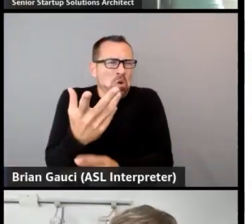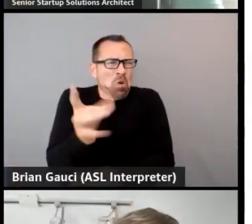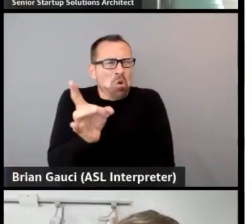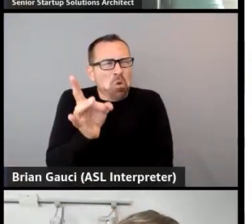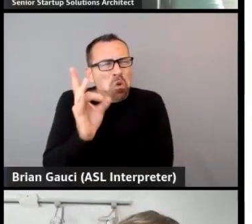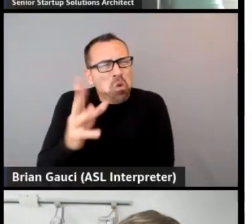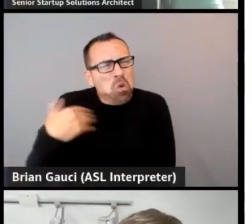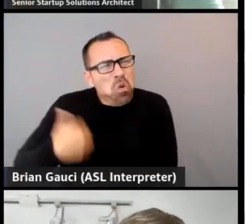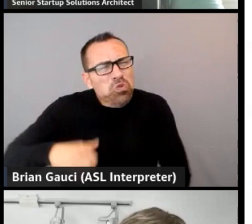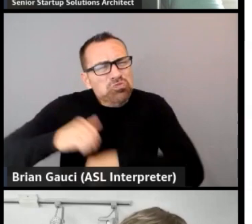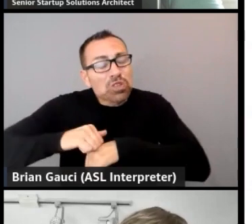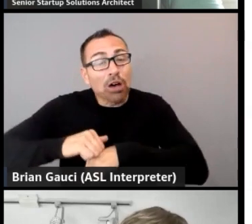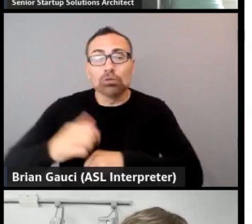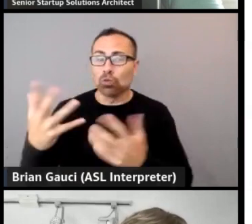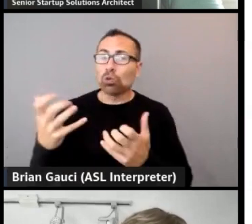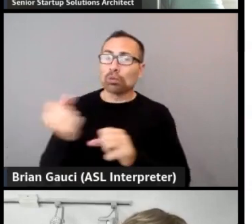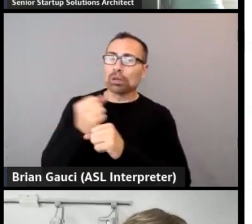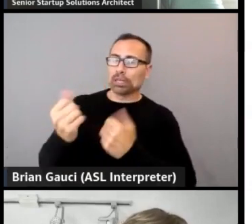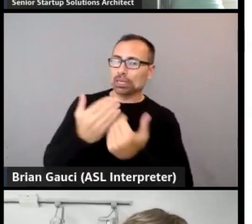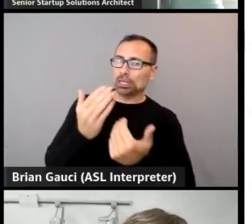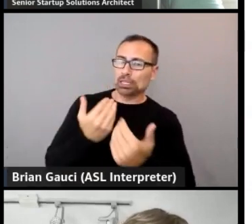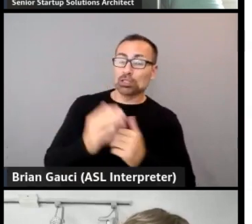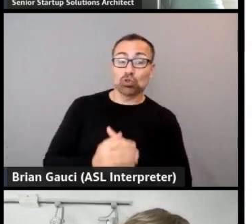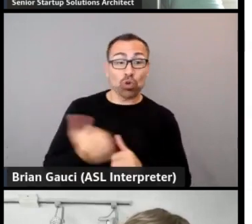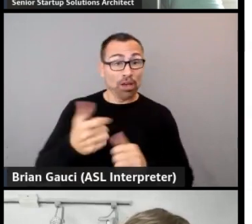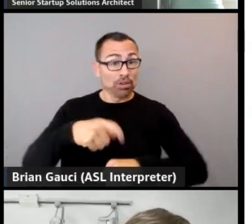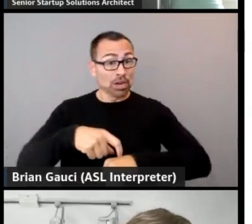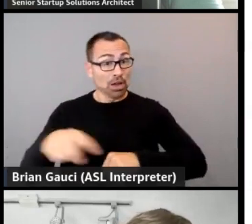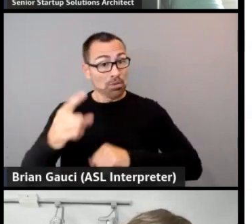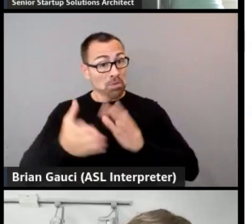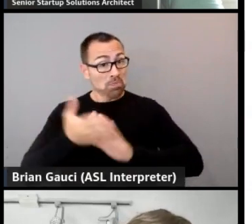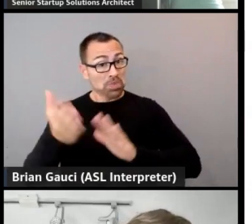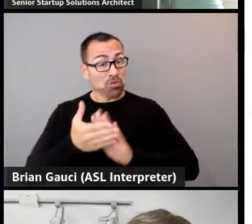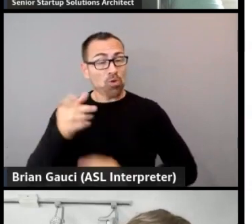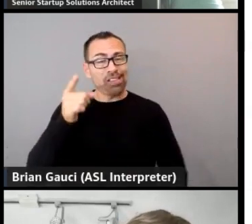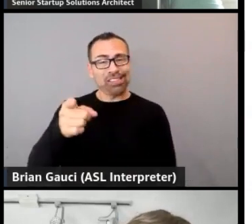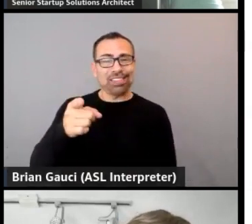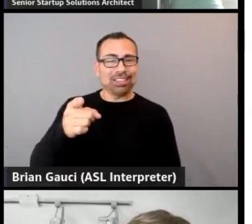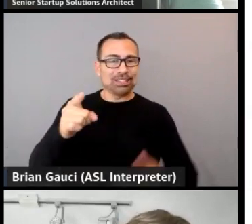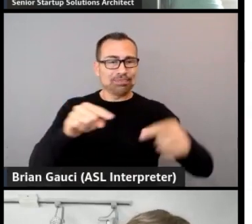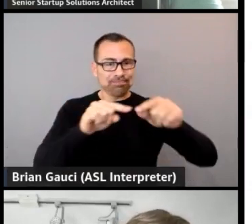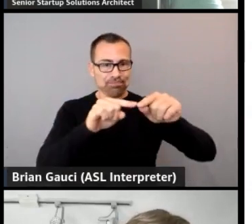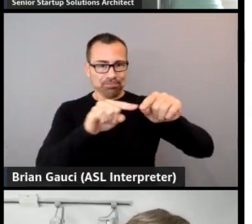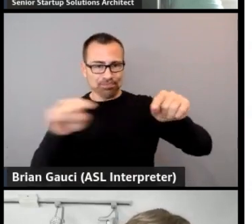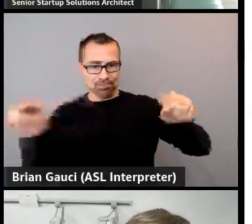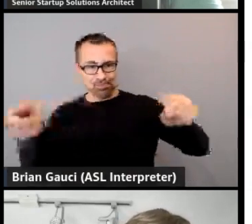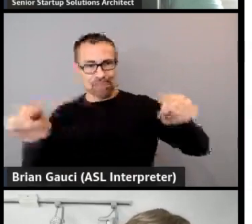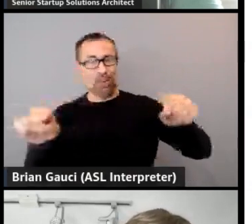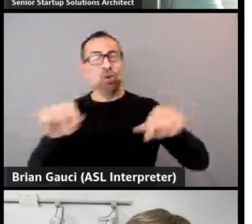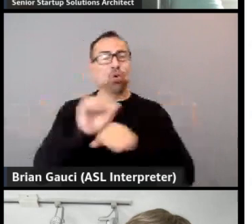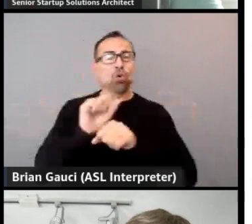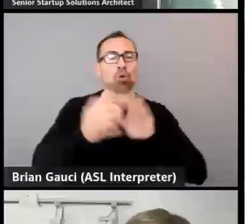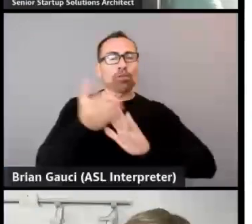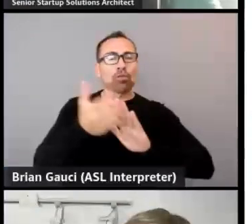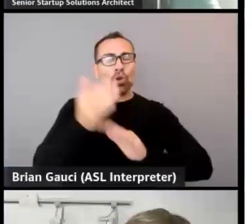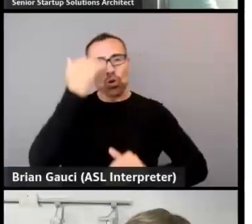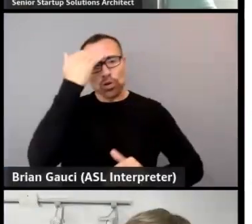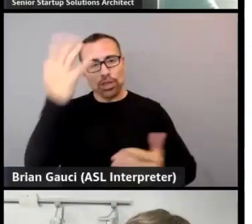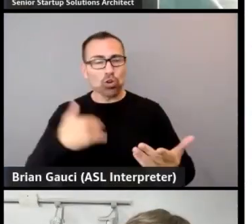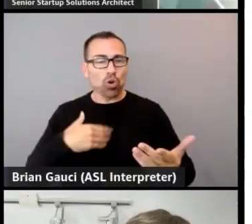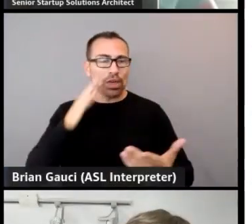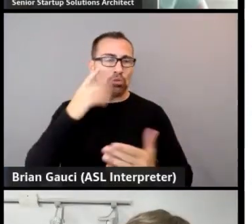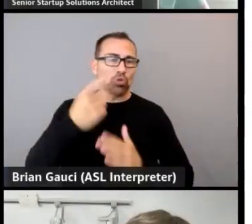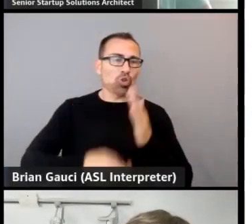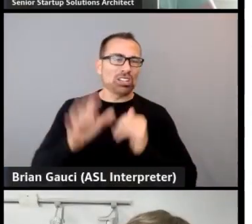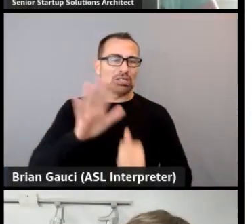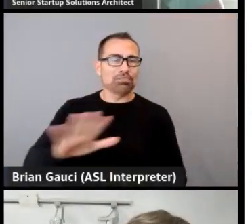easier for our customers. So every time they run, let's say the AlphaFold workflow, they know that at a list price, it's going to cost them $9 to